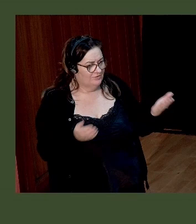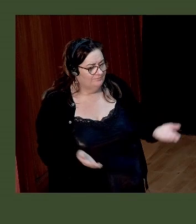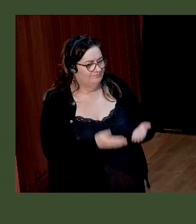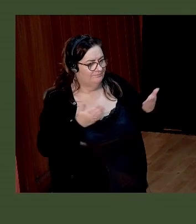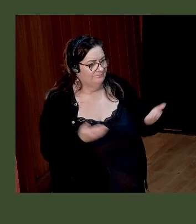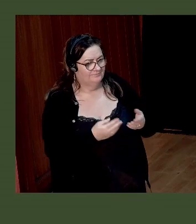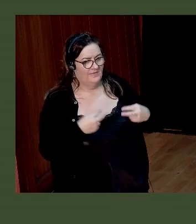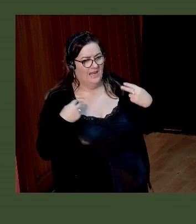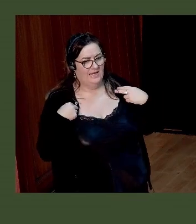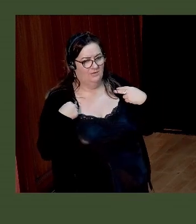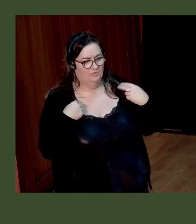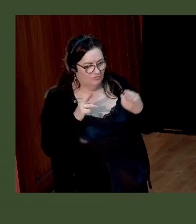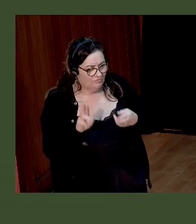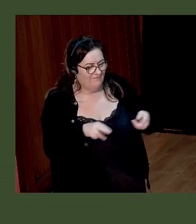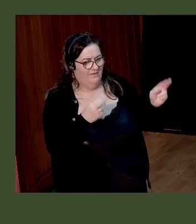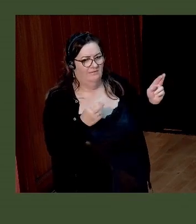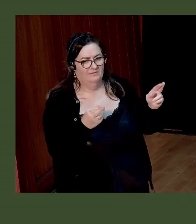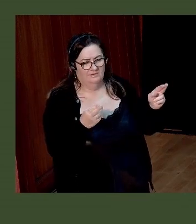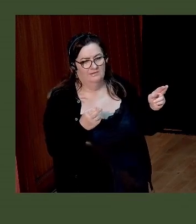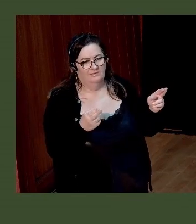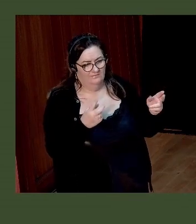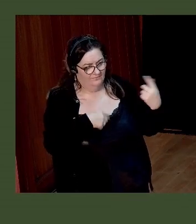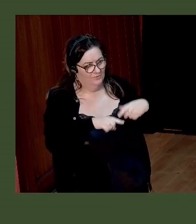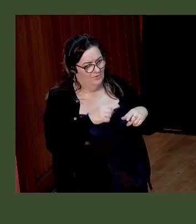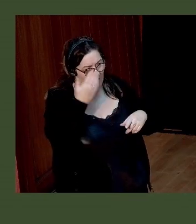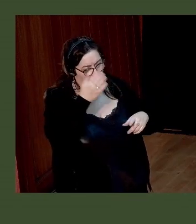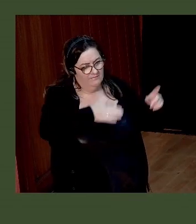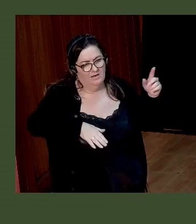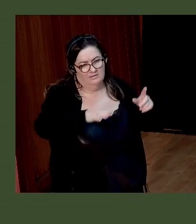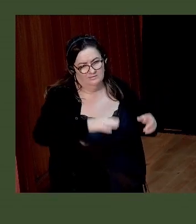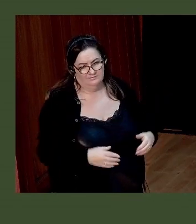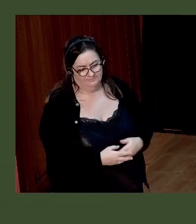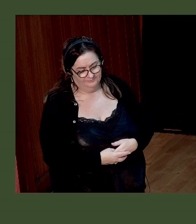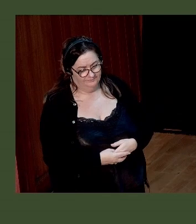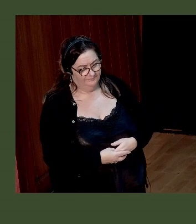of language revival and the tired, arthritic hand of the state.